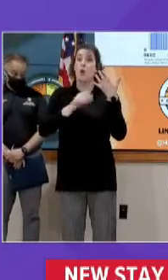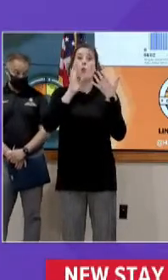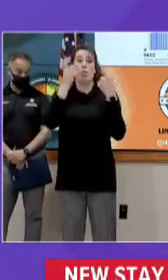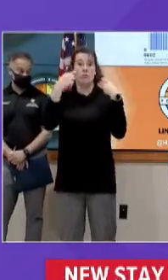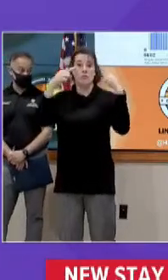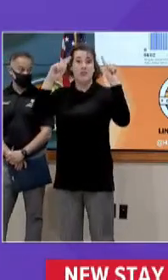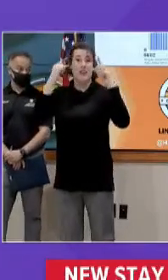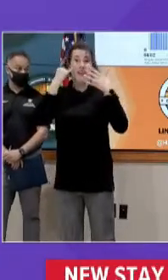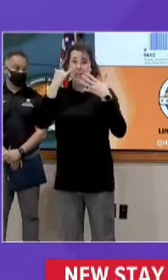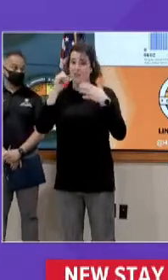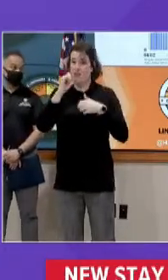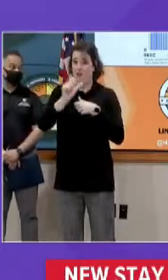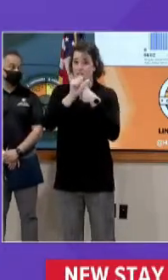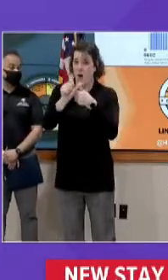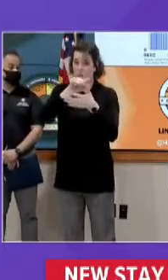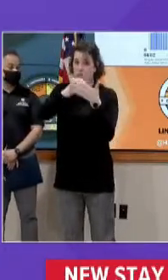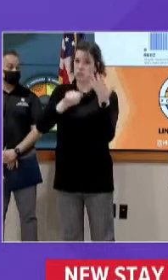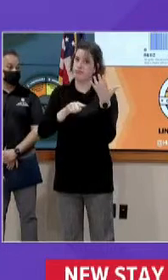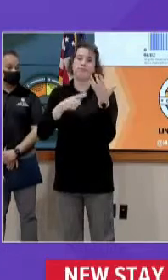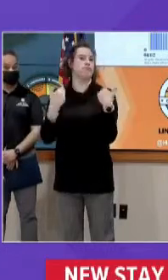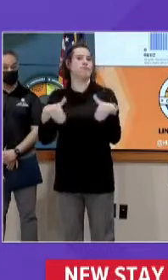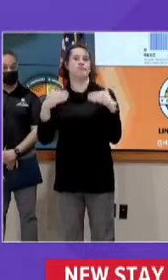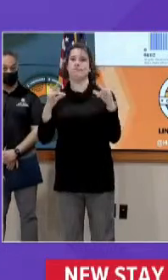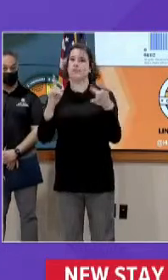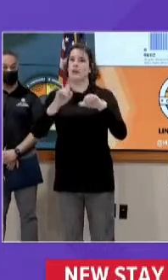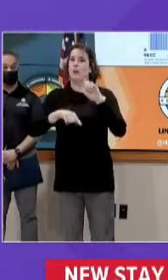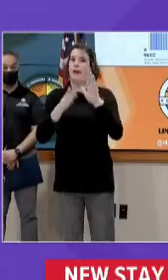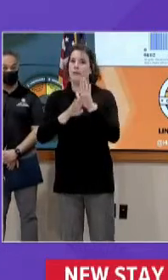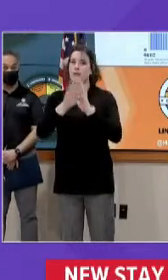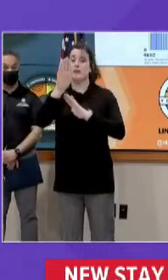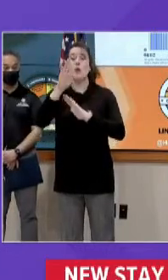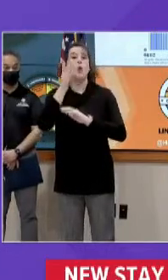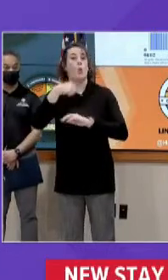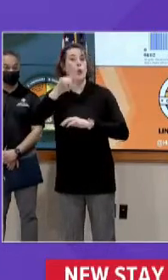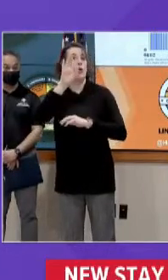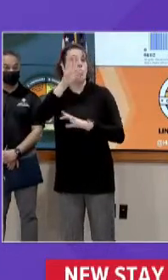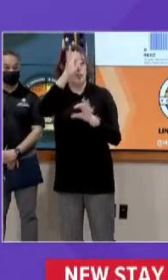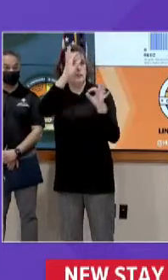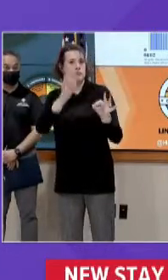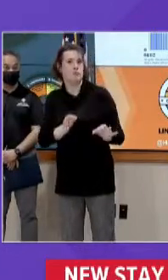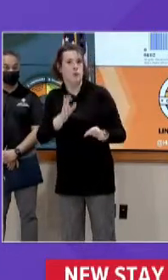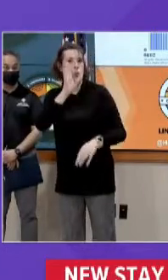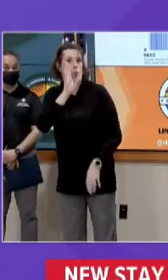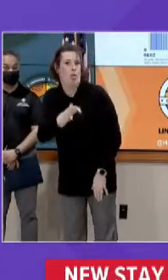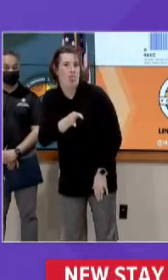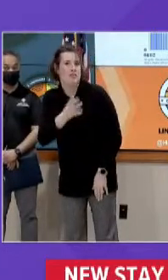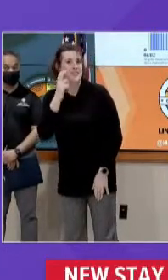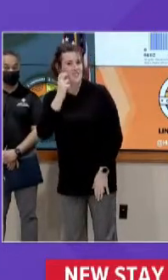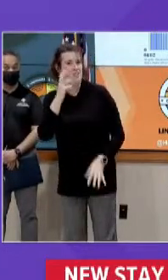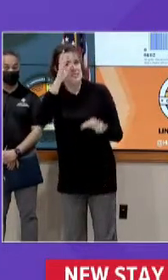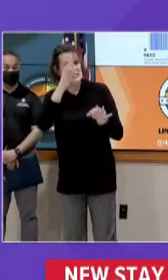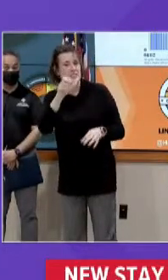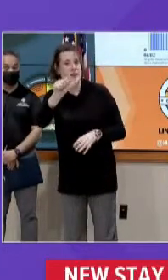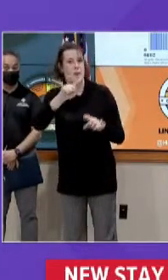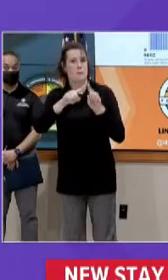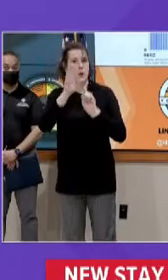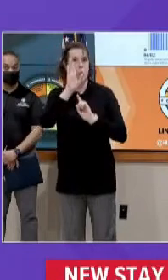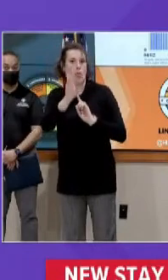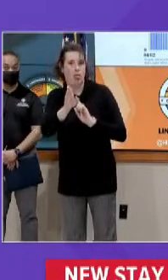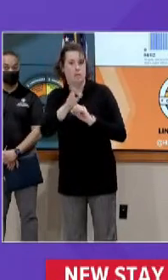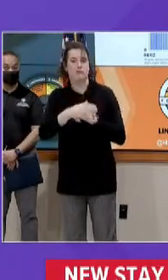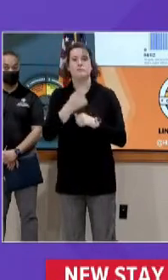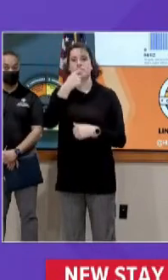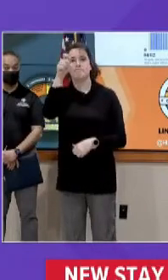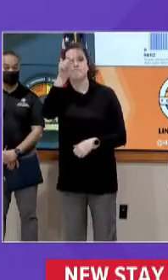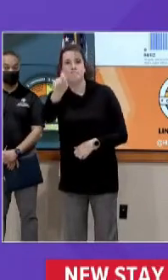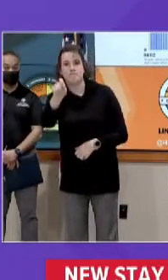step up, especially when it comes time to make tough decisions. I'm doing this because anything short of staying home is setting